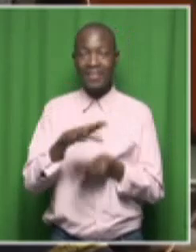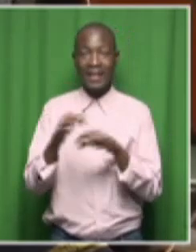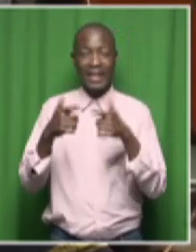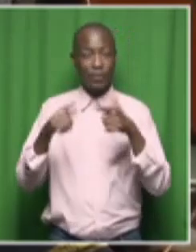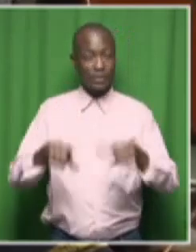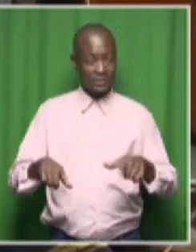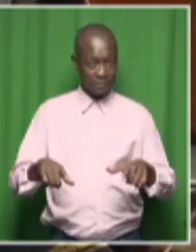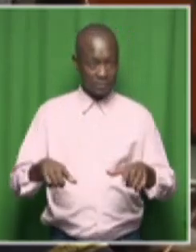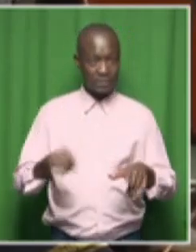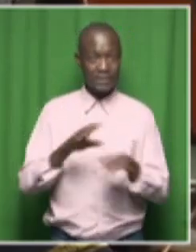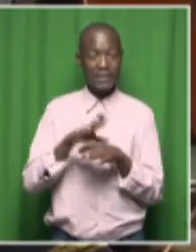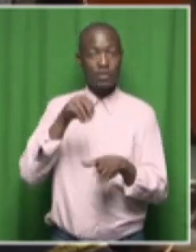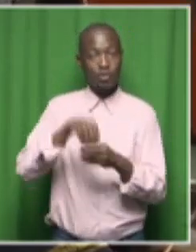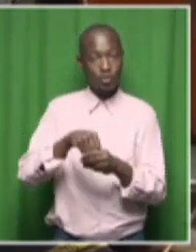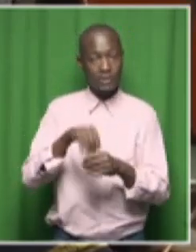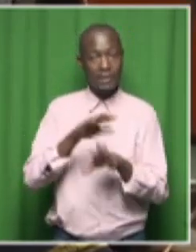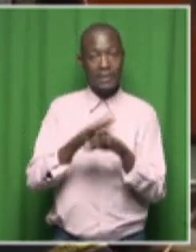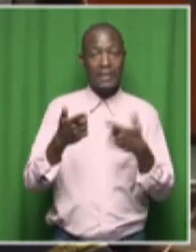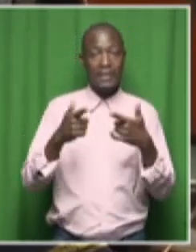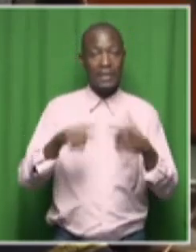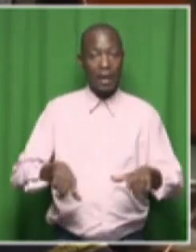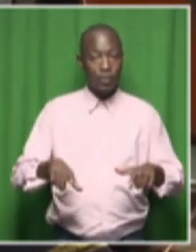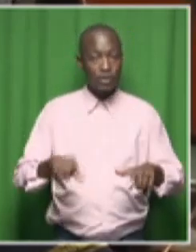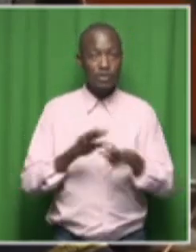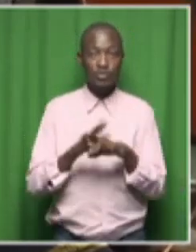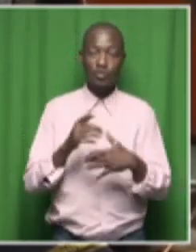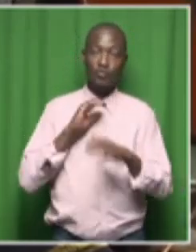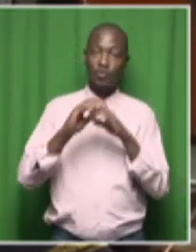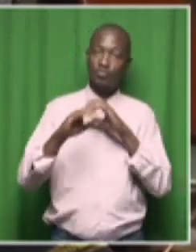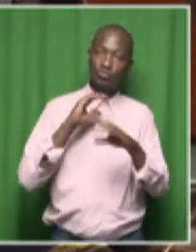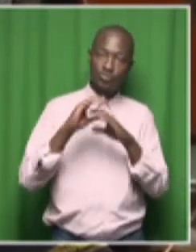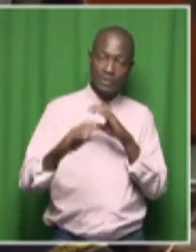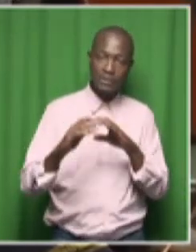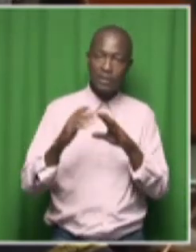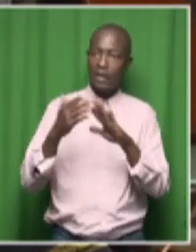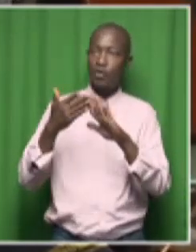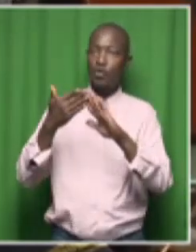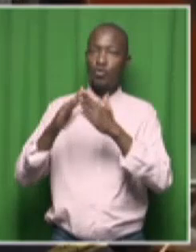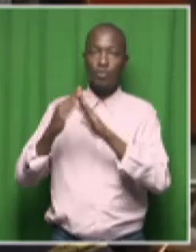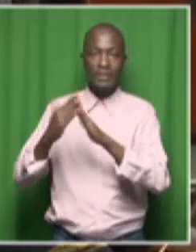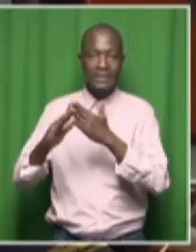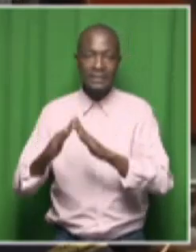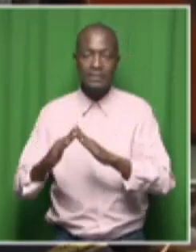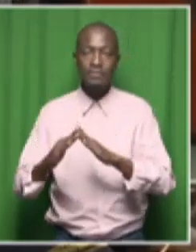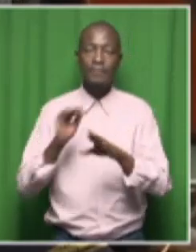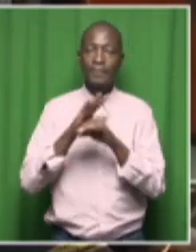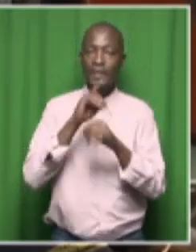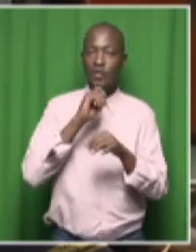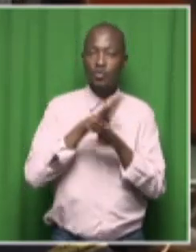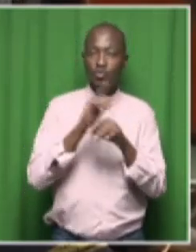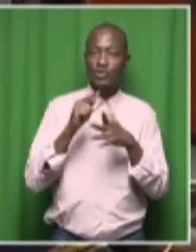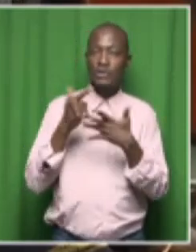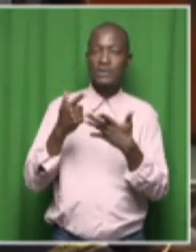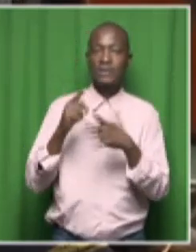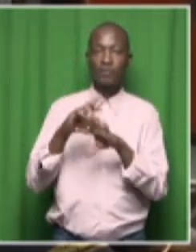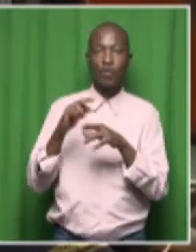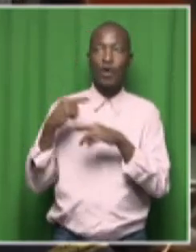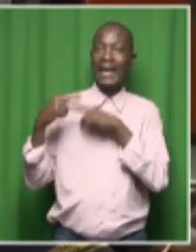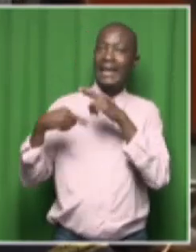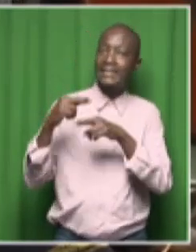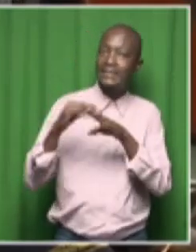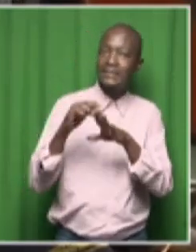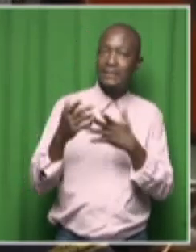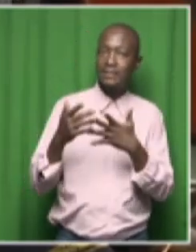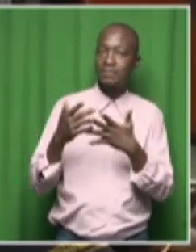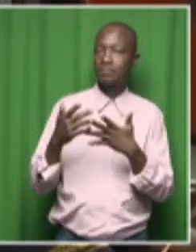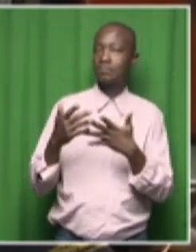languages. It includes the languages of communities and the languages that are used for religious purposes.